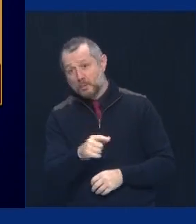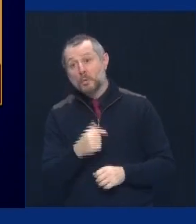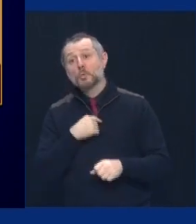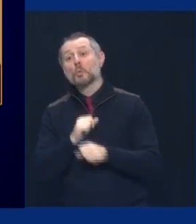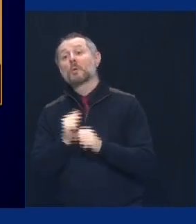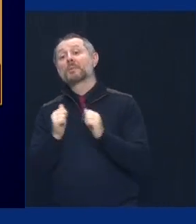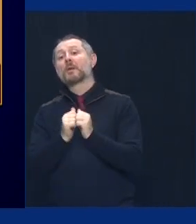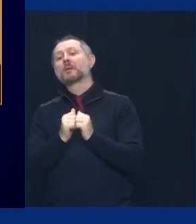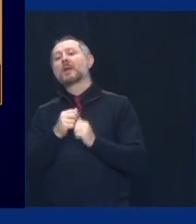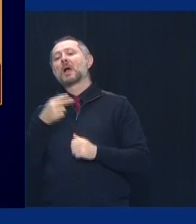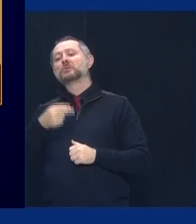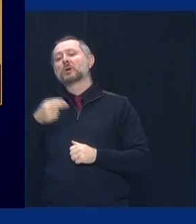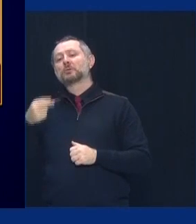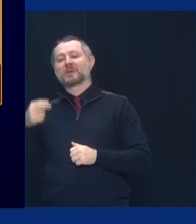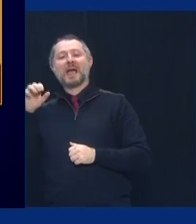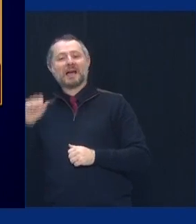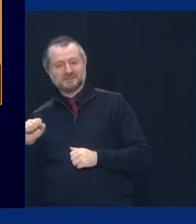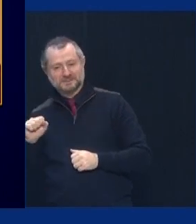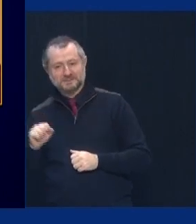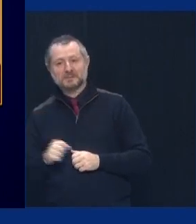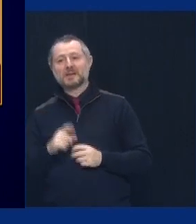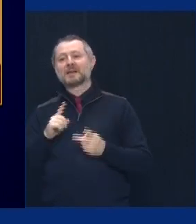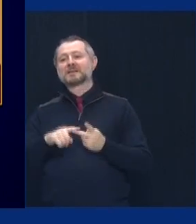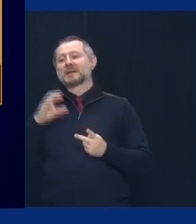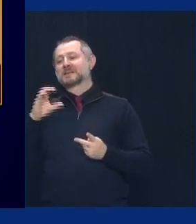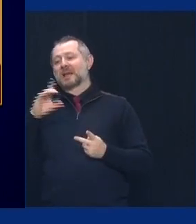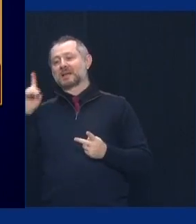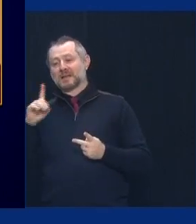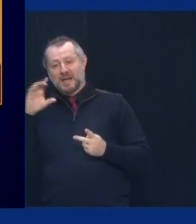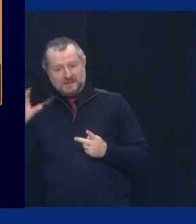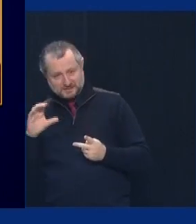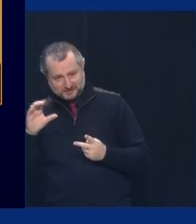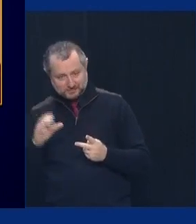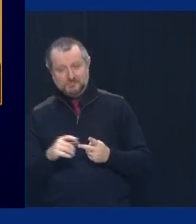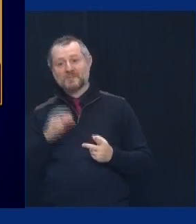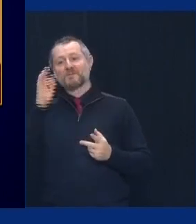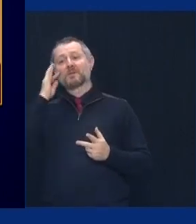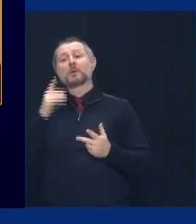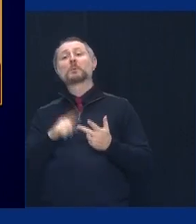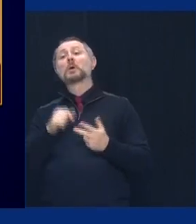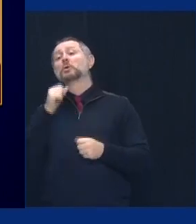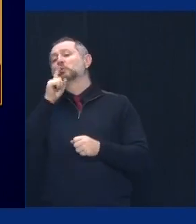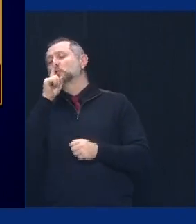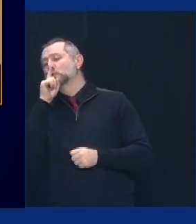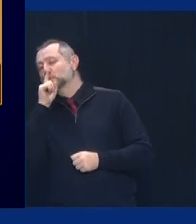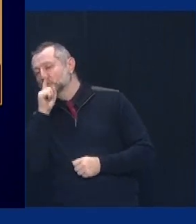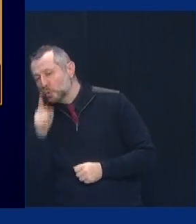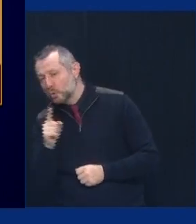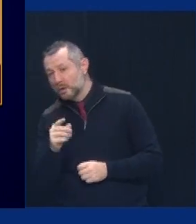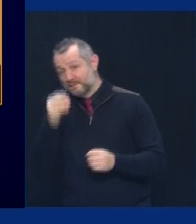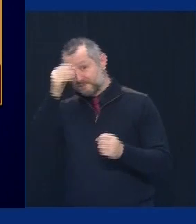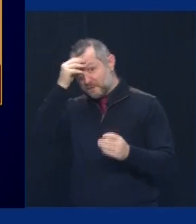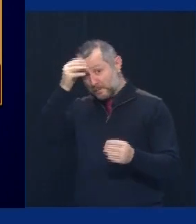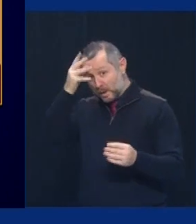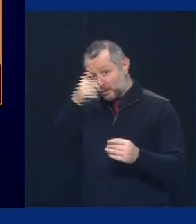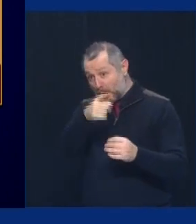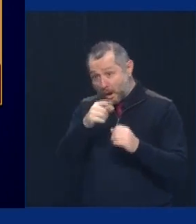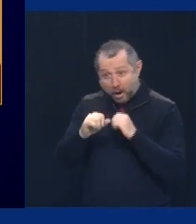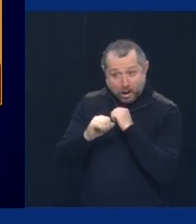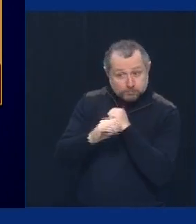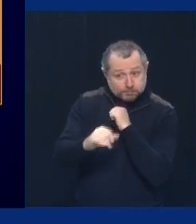Health and Human Services and the CDC director to ensure that information, private and